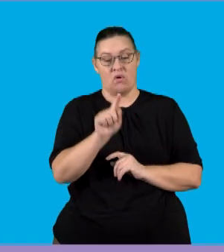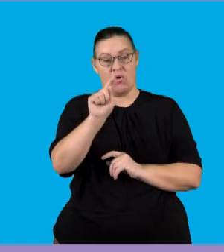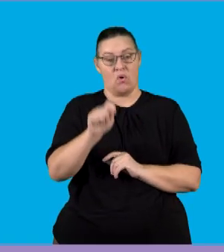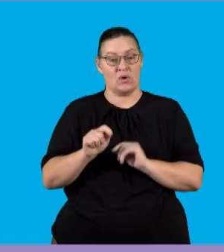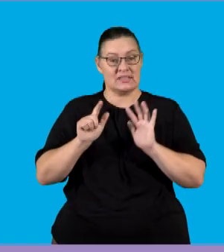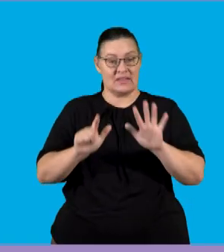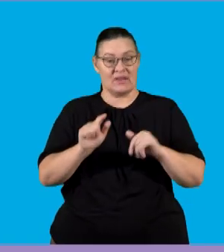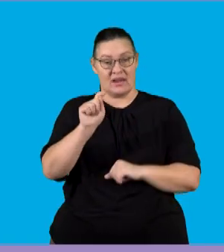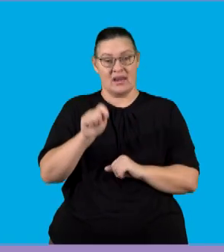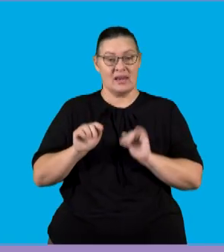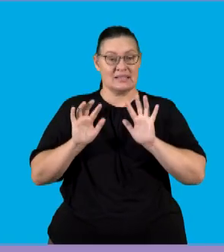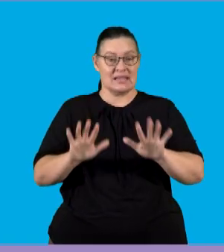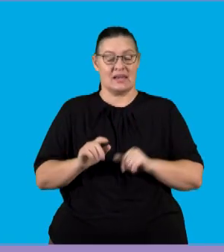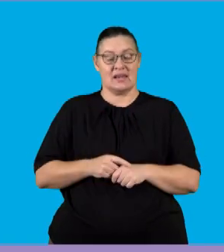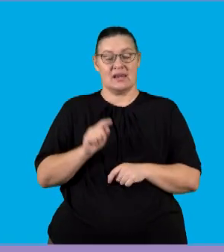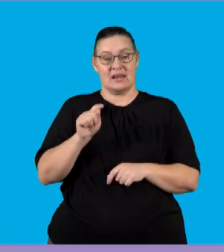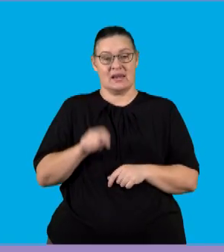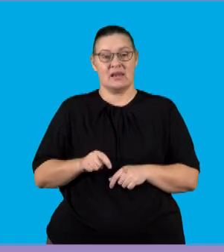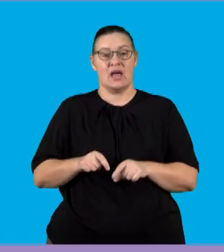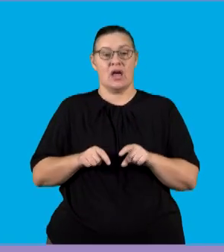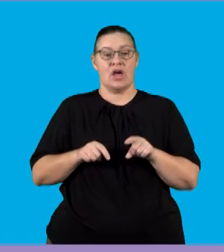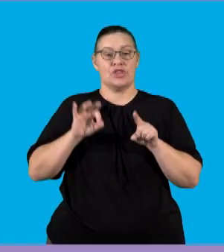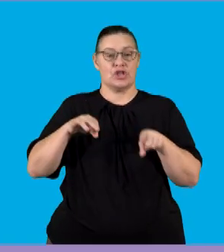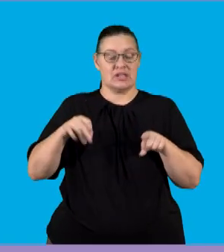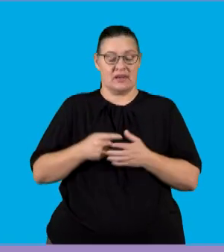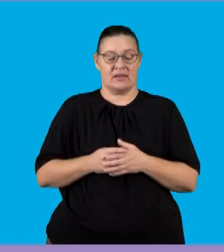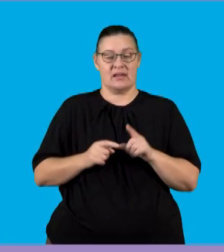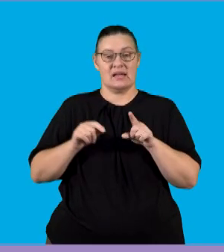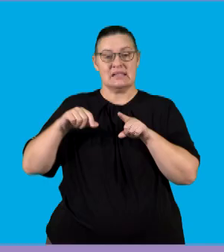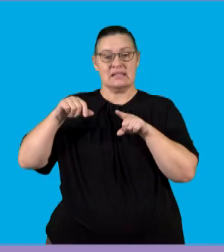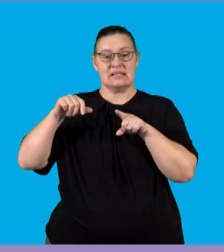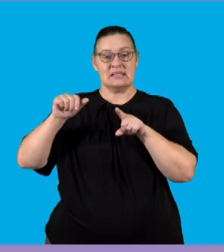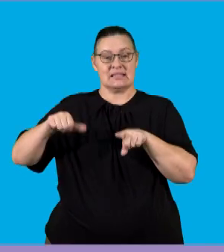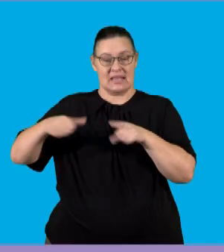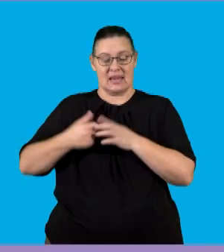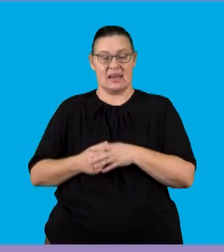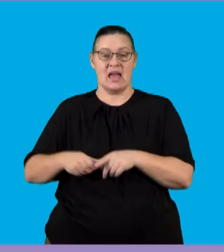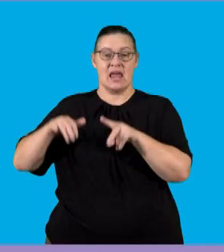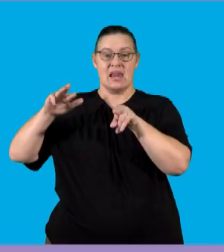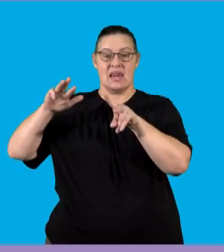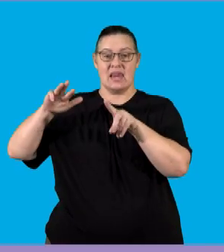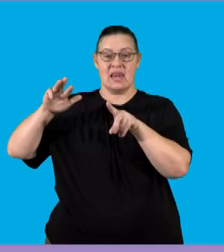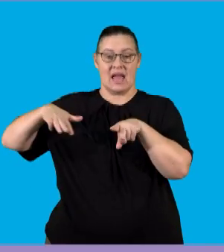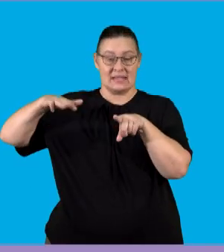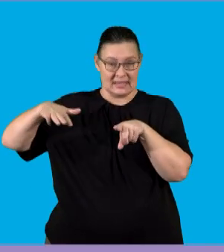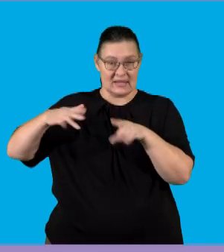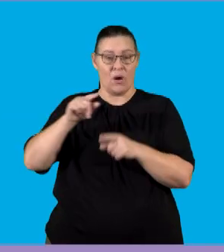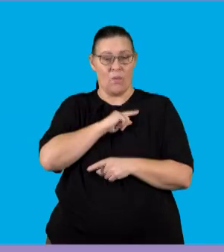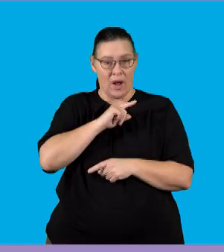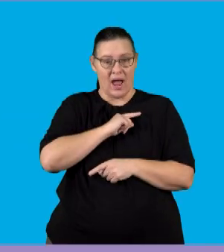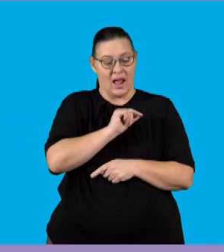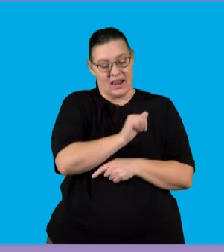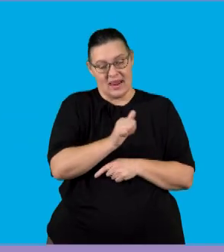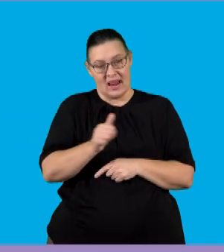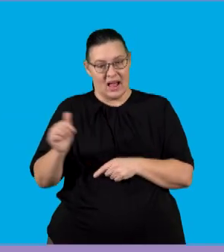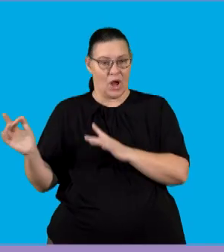4, 7, 10, 13, 16, and 19, they form a numeric pattern because they have a